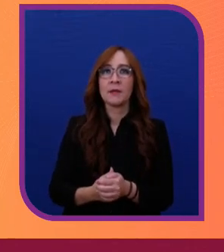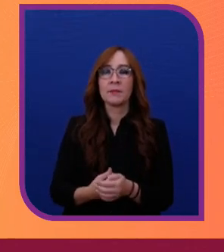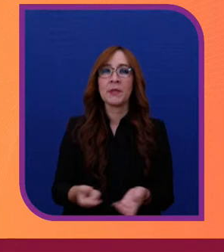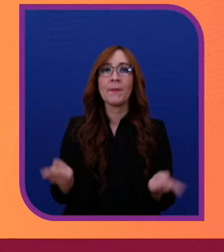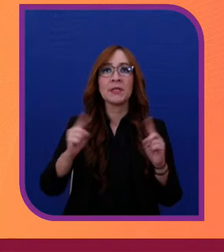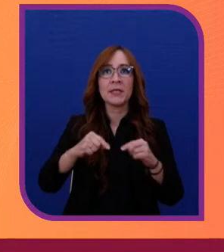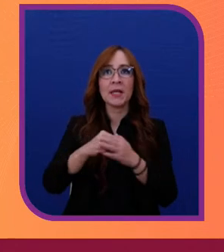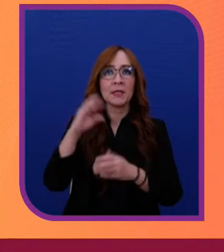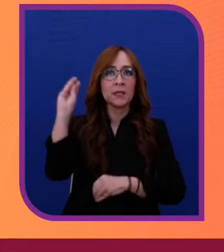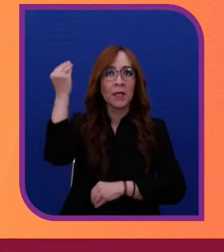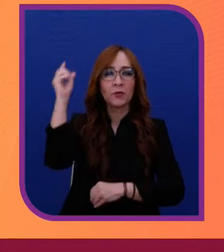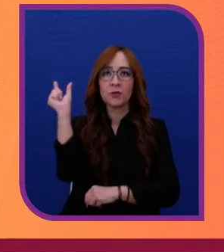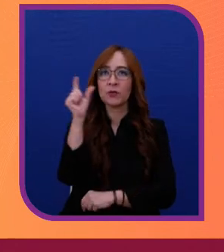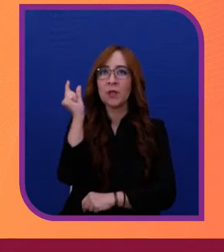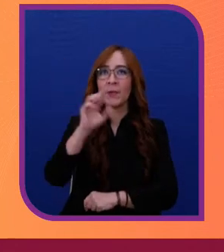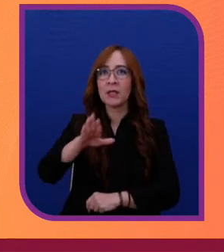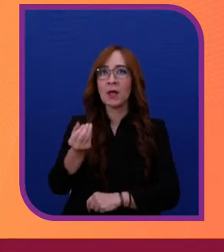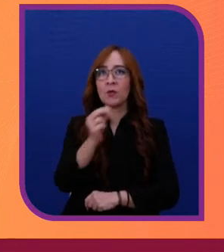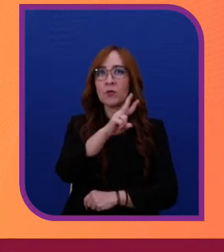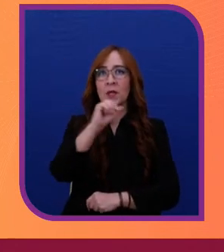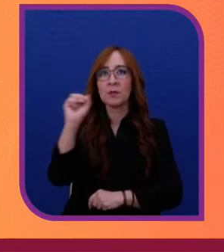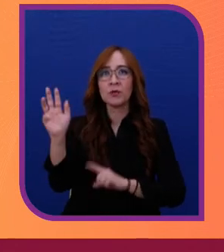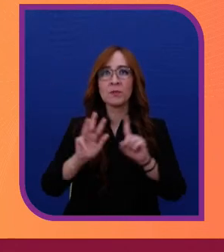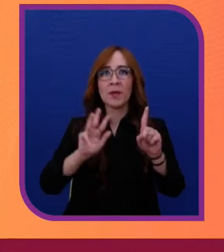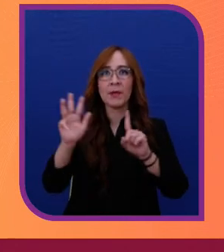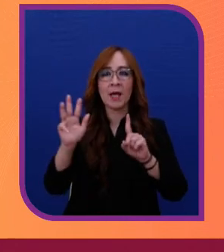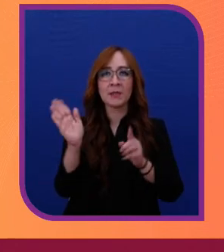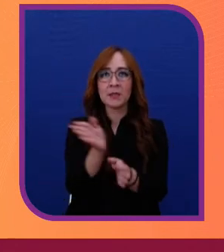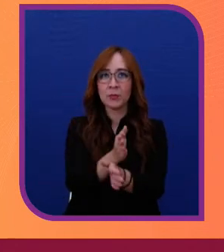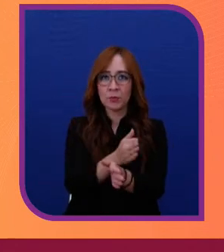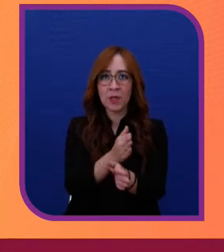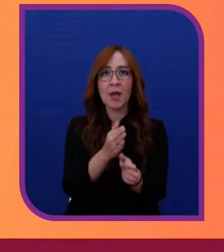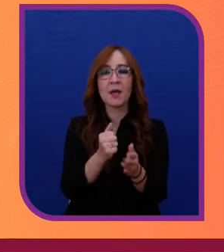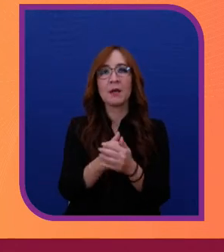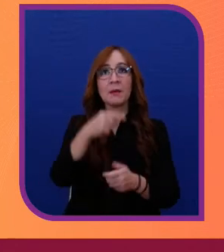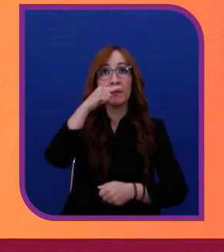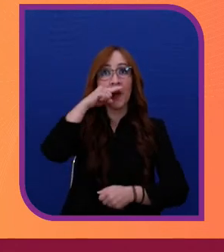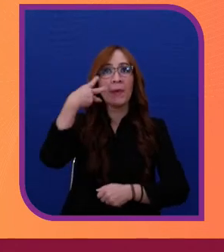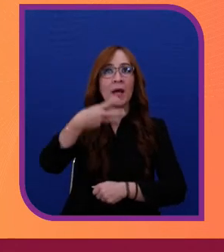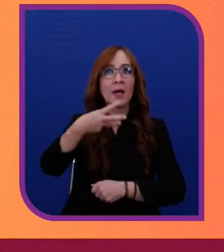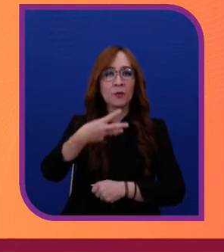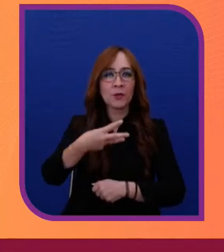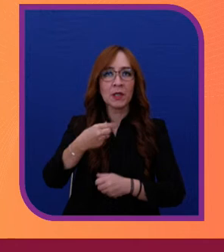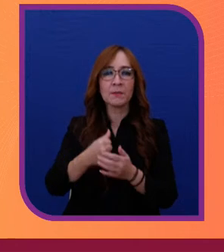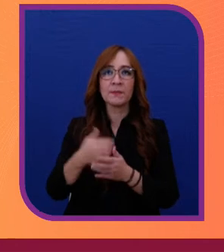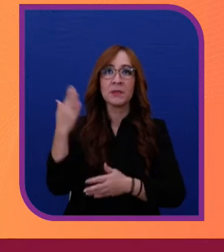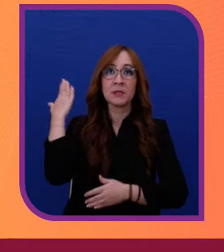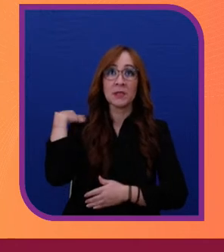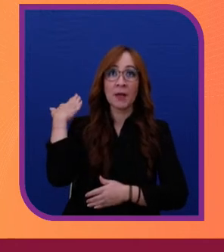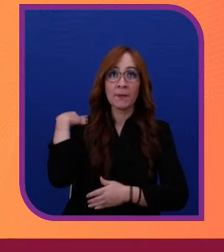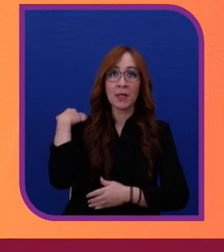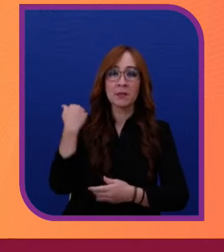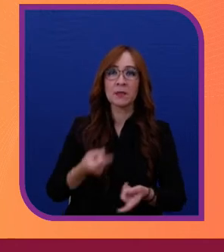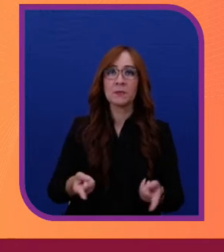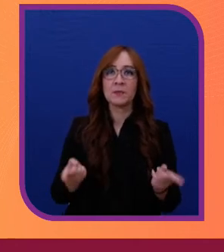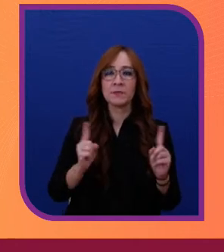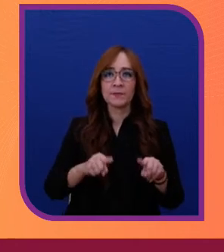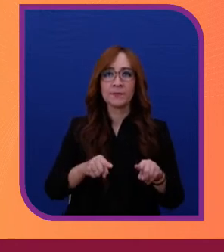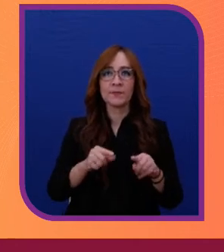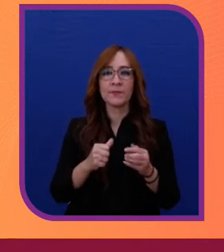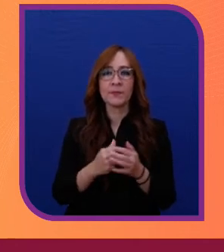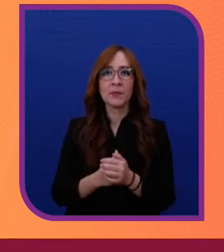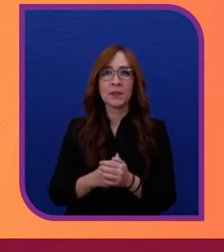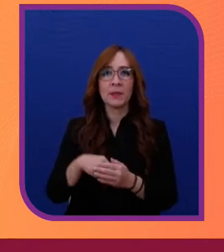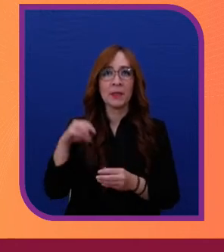Senin previously served as a financial investment director and outside president of Finance and